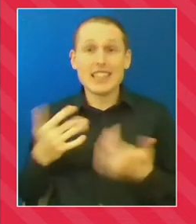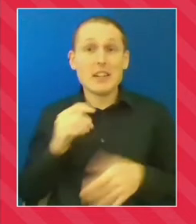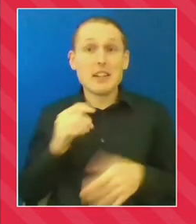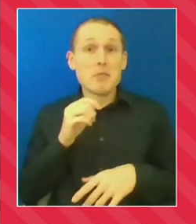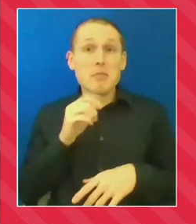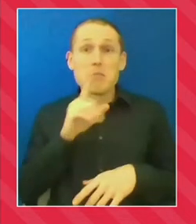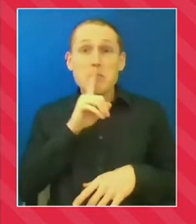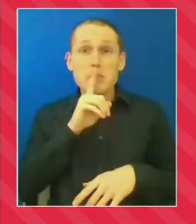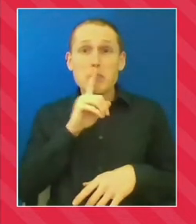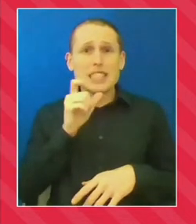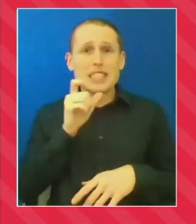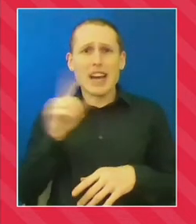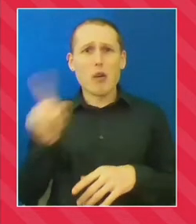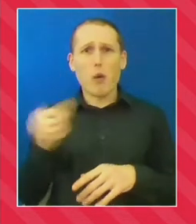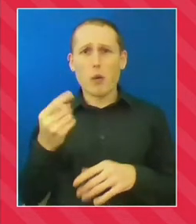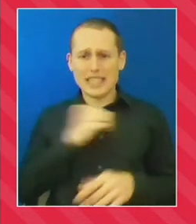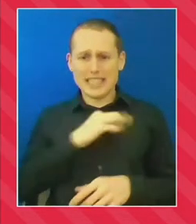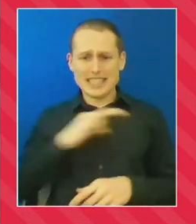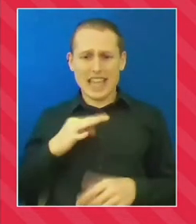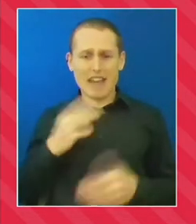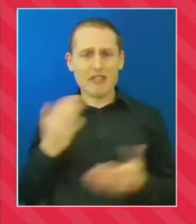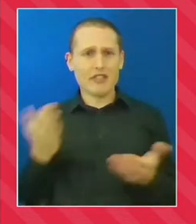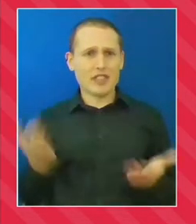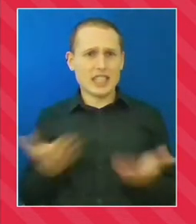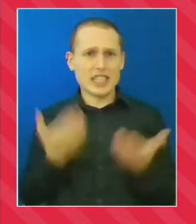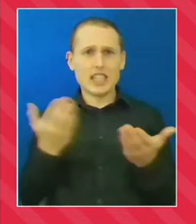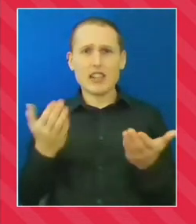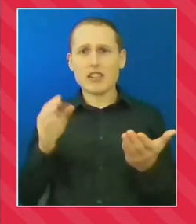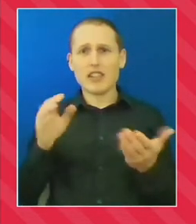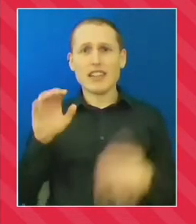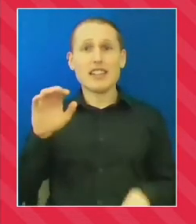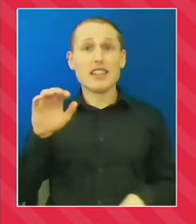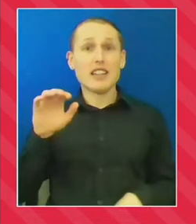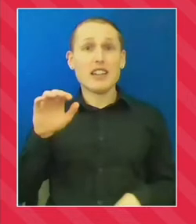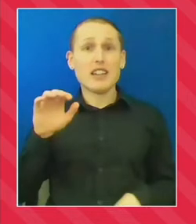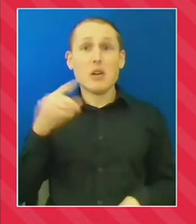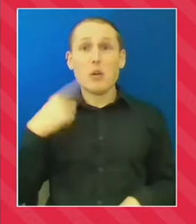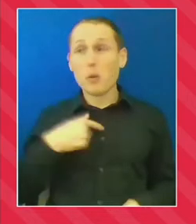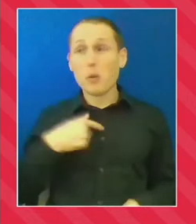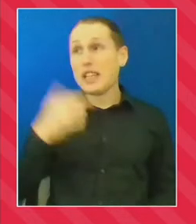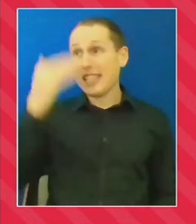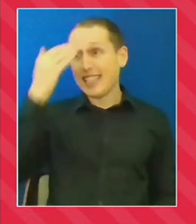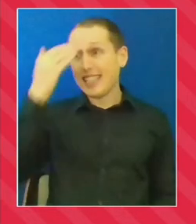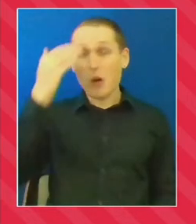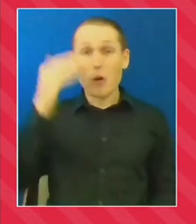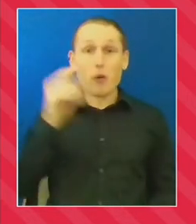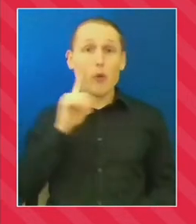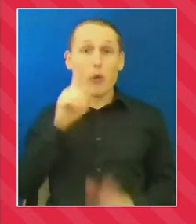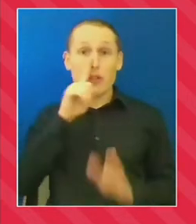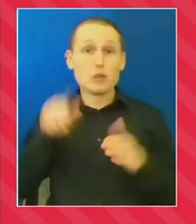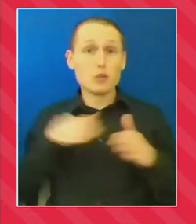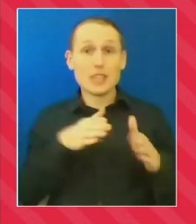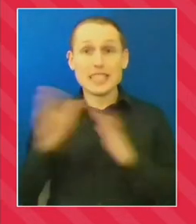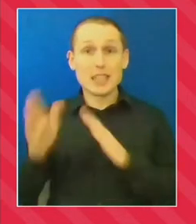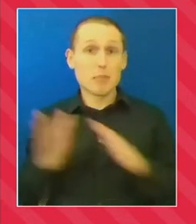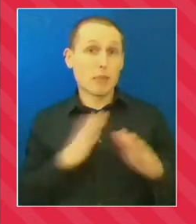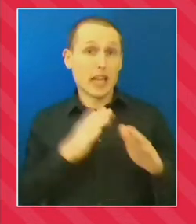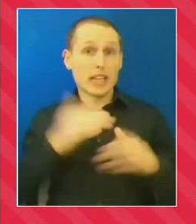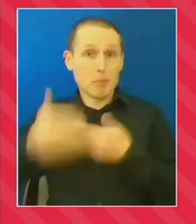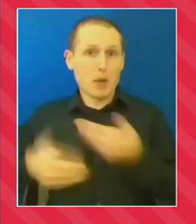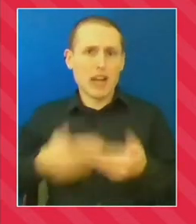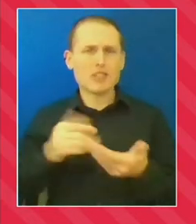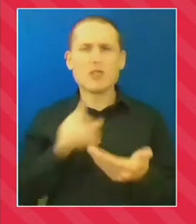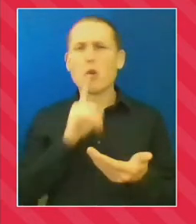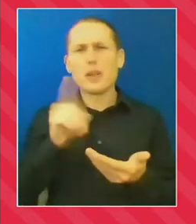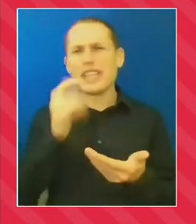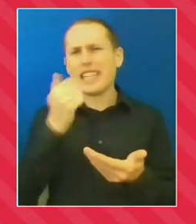our team here at Feeding Southwest Virginia, right? We know when we go into the strategic planning process or any assessment, our